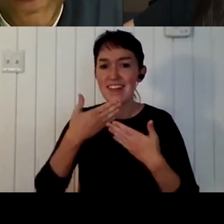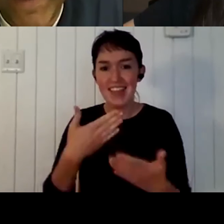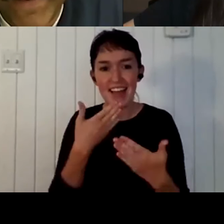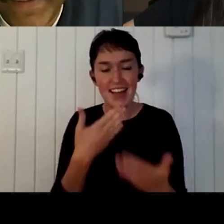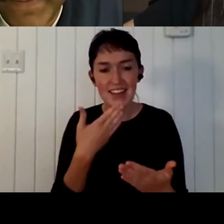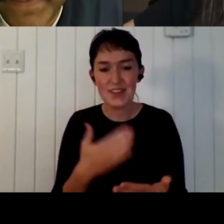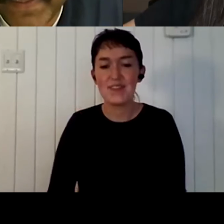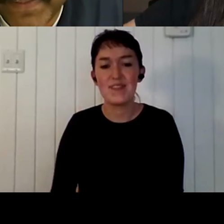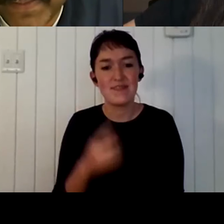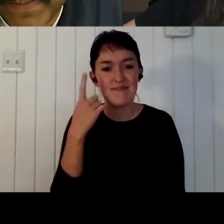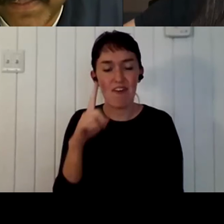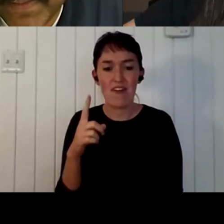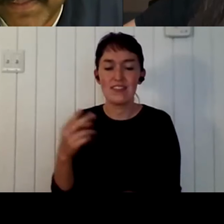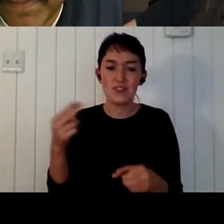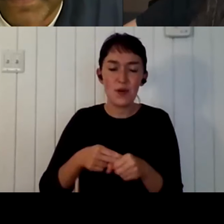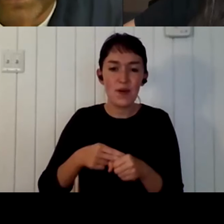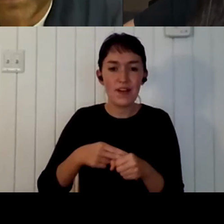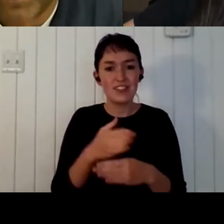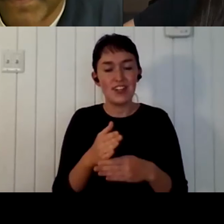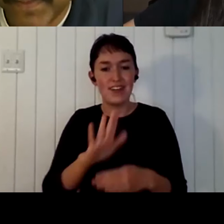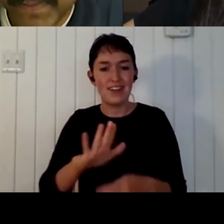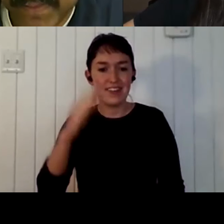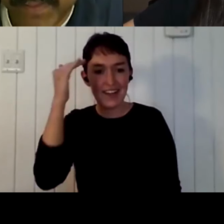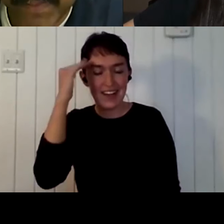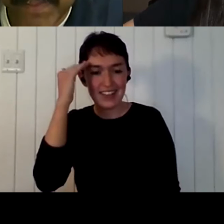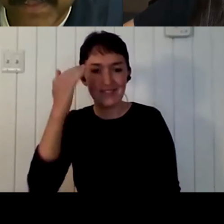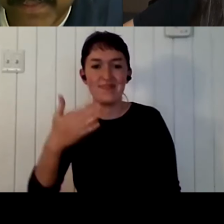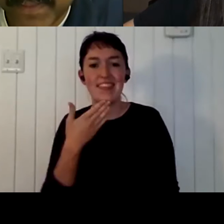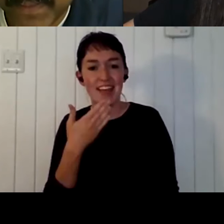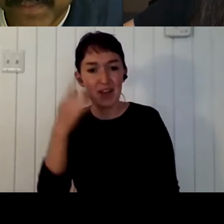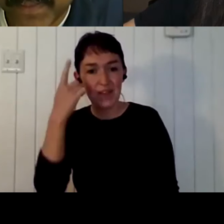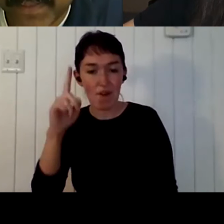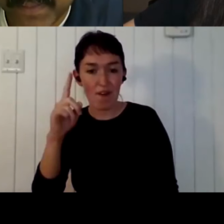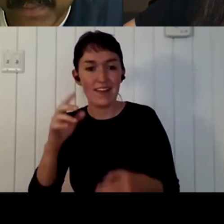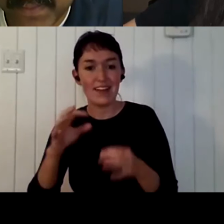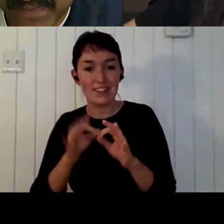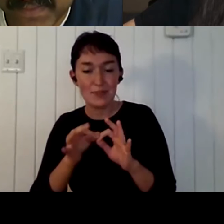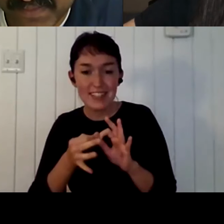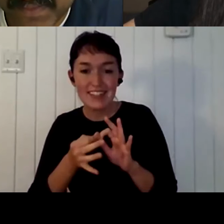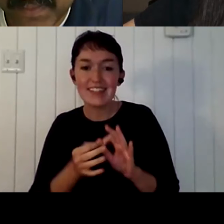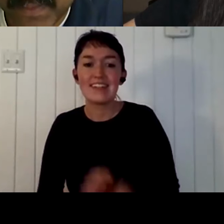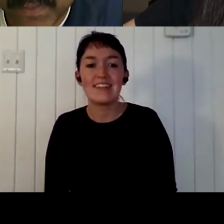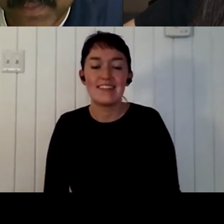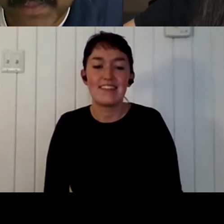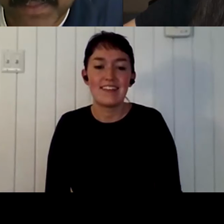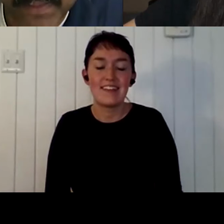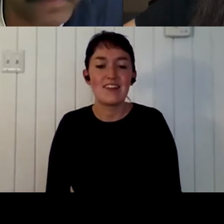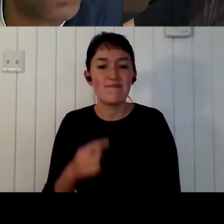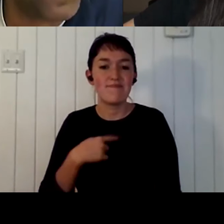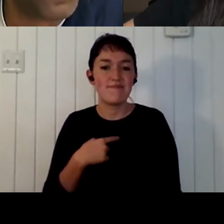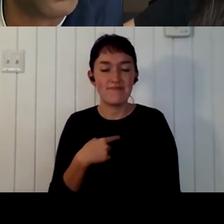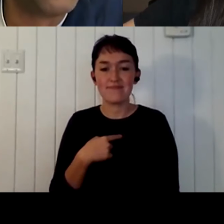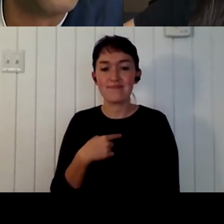you, for sharing your knowledge. Thank you, Kay, for signing. I am going to put up some